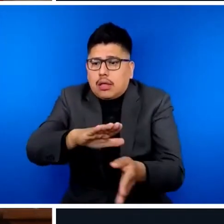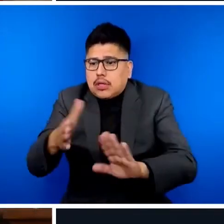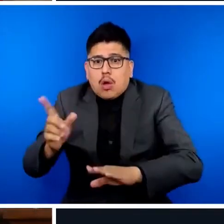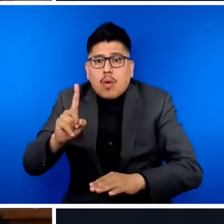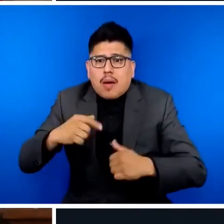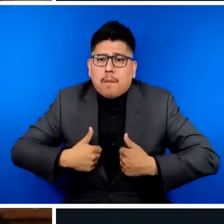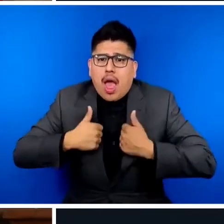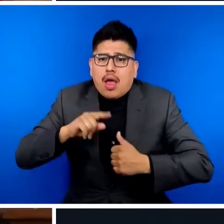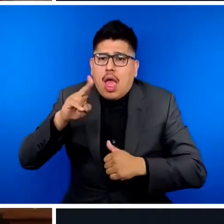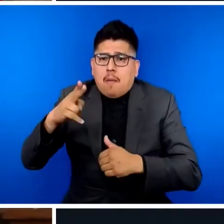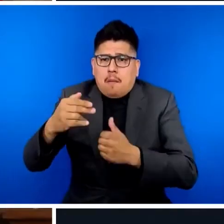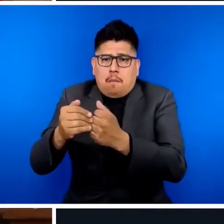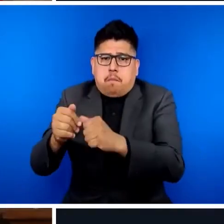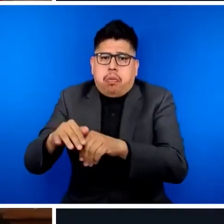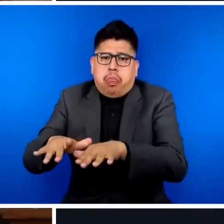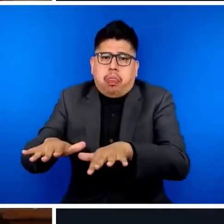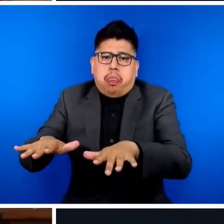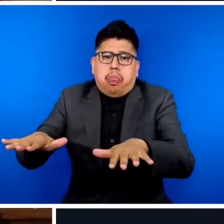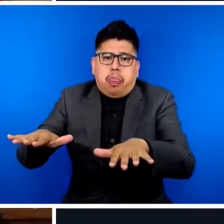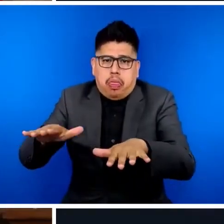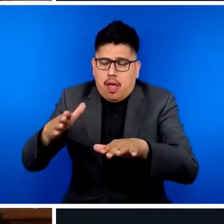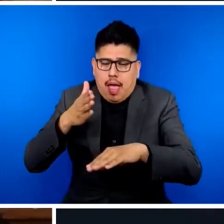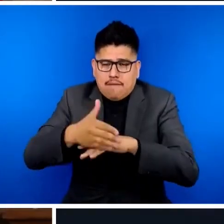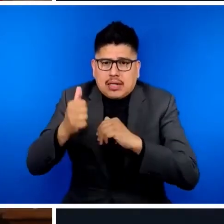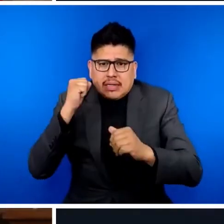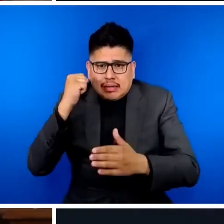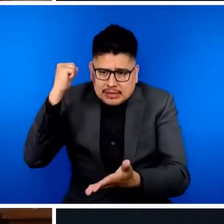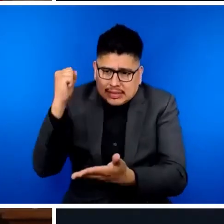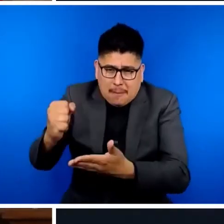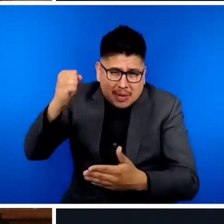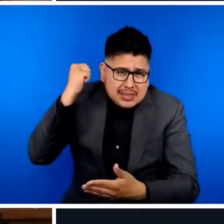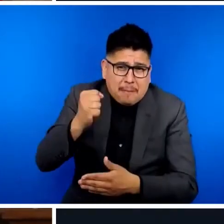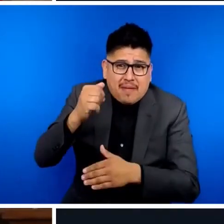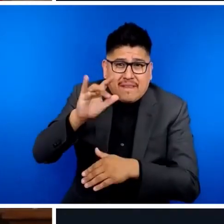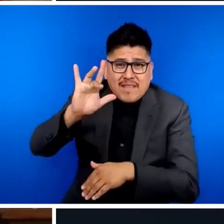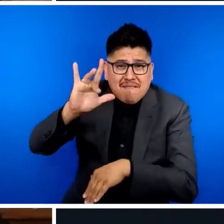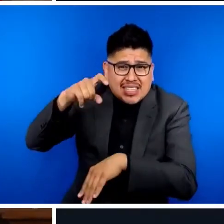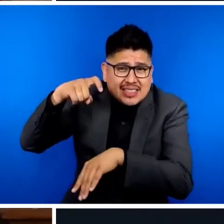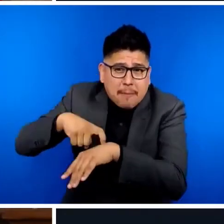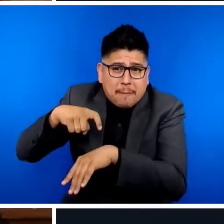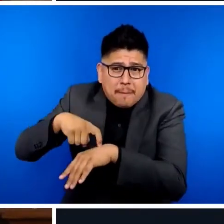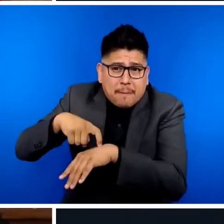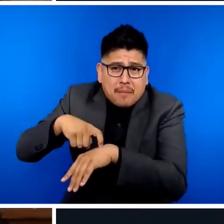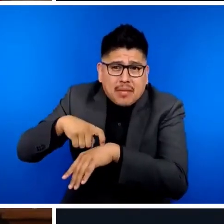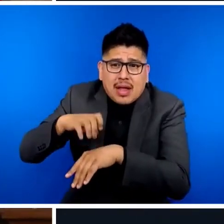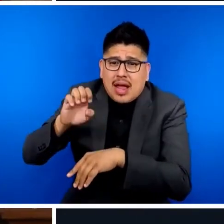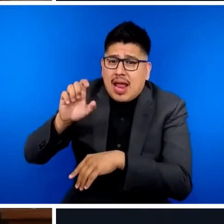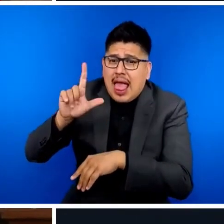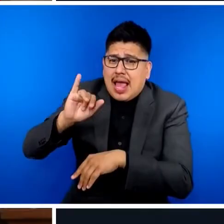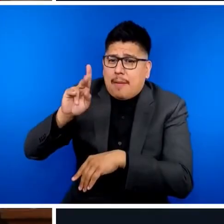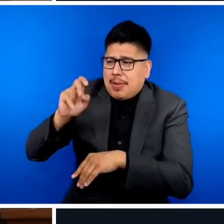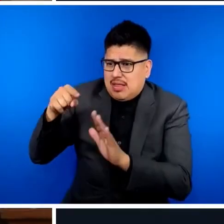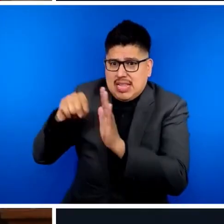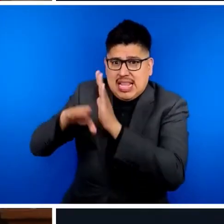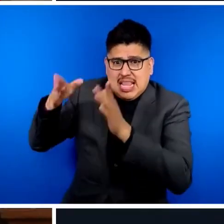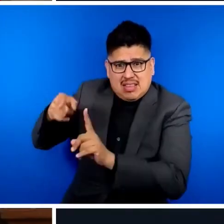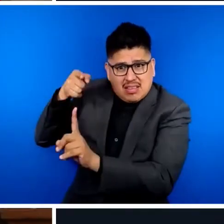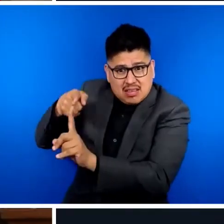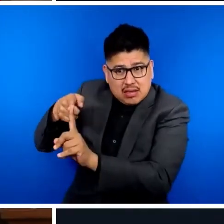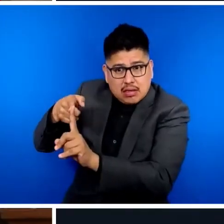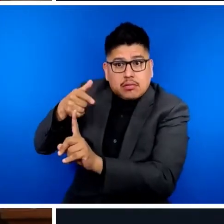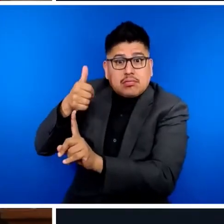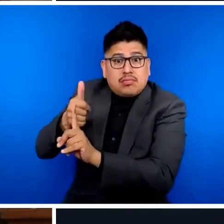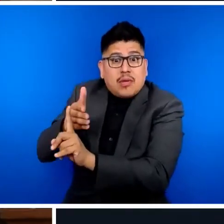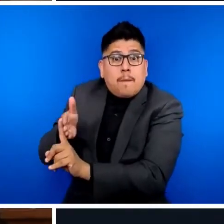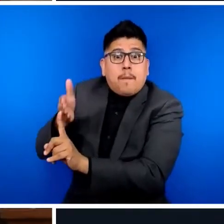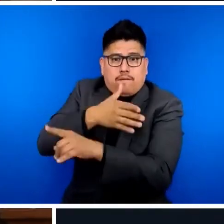after being stabbed 25 times. Elizabeth's killer was a previously arrested illegal